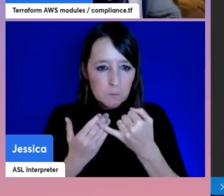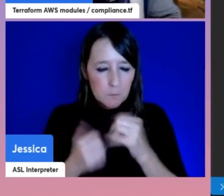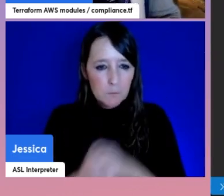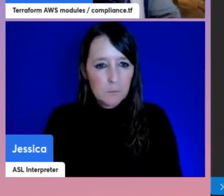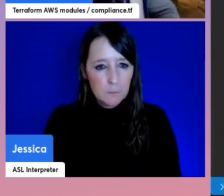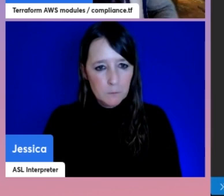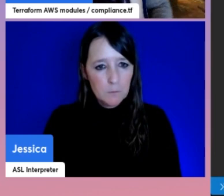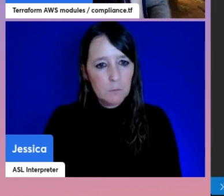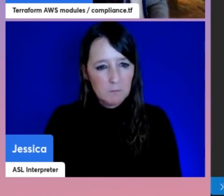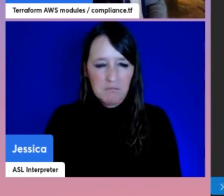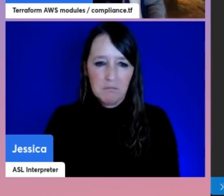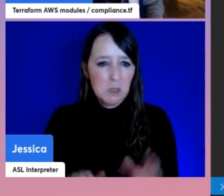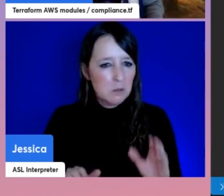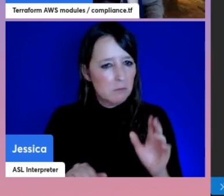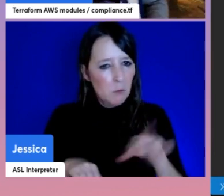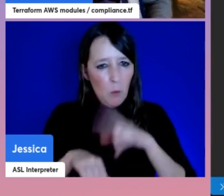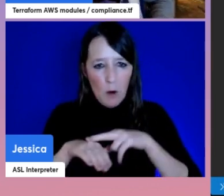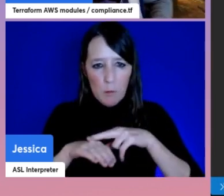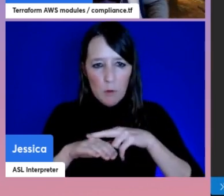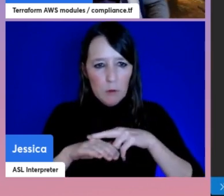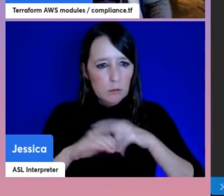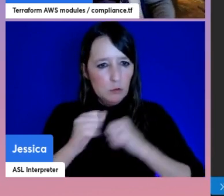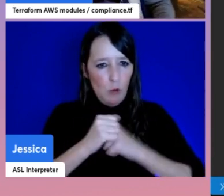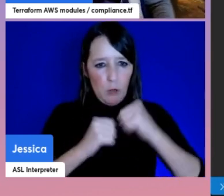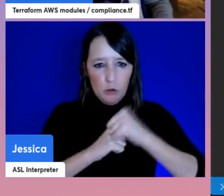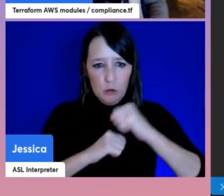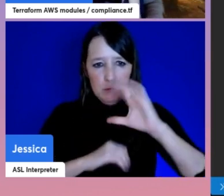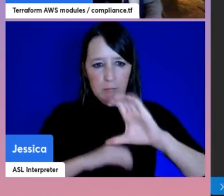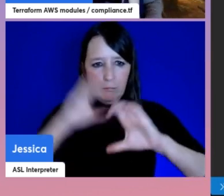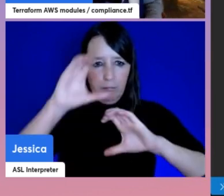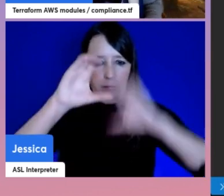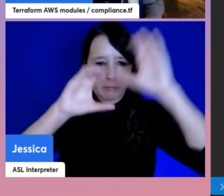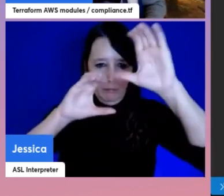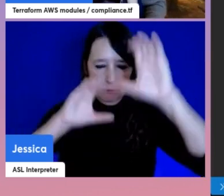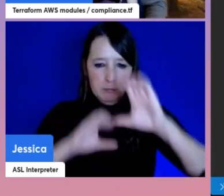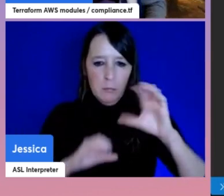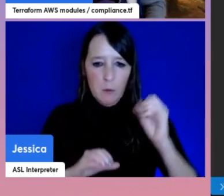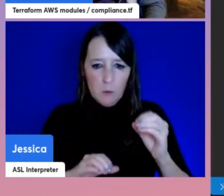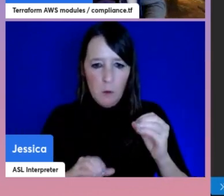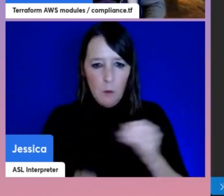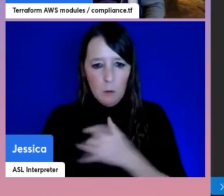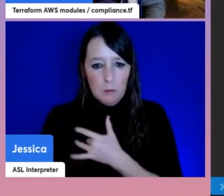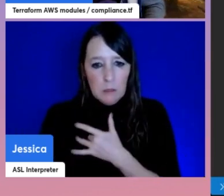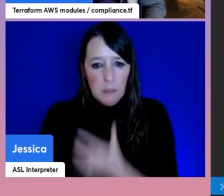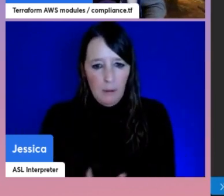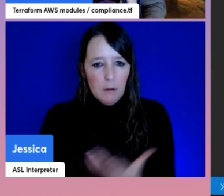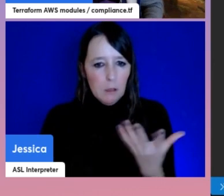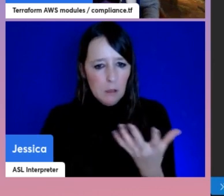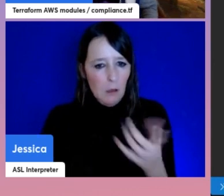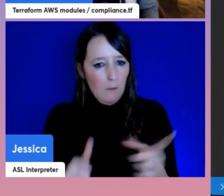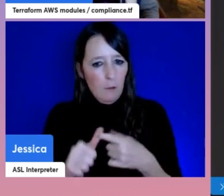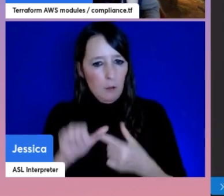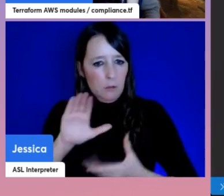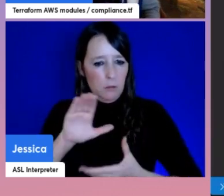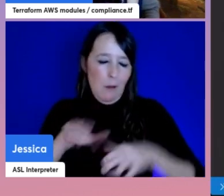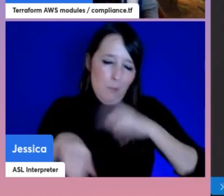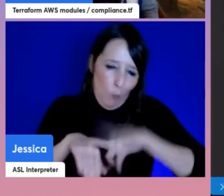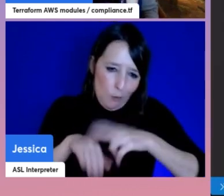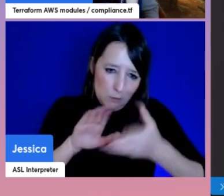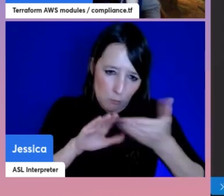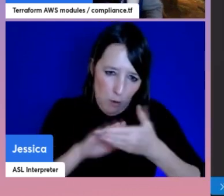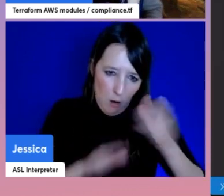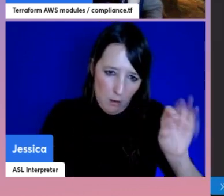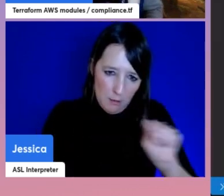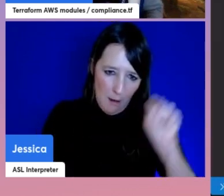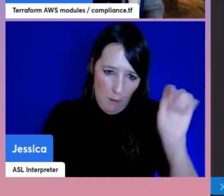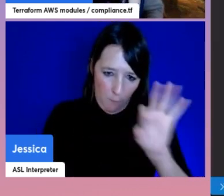typical infrastructure as code project, right? So the way how we typically do, of course, we run Terraform init, and lazy to